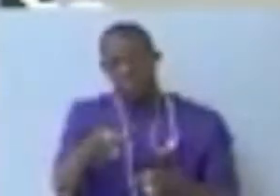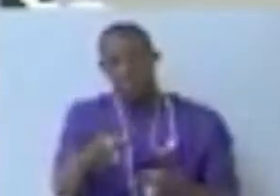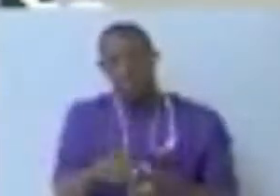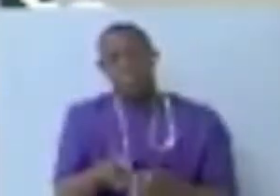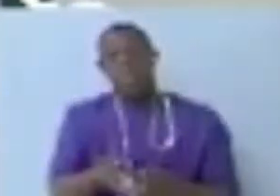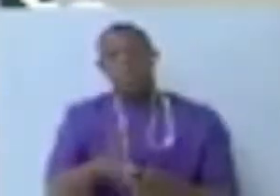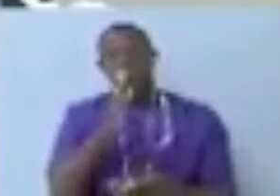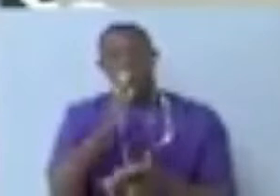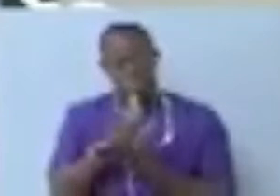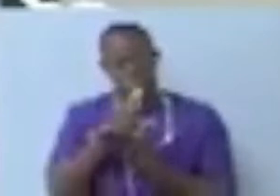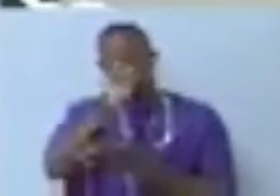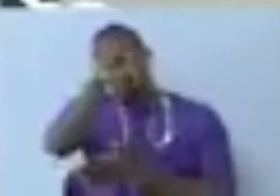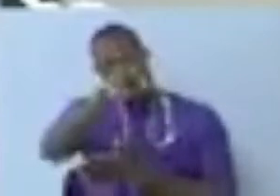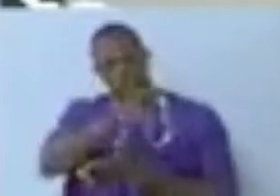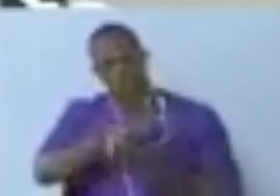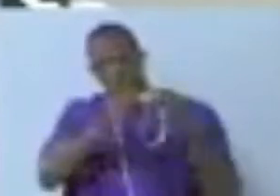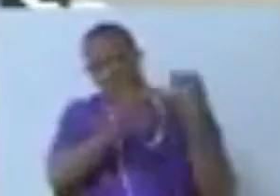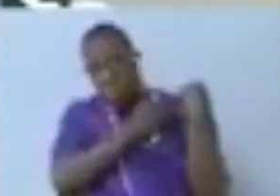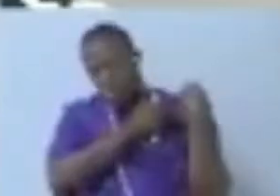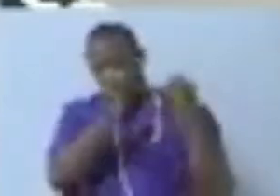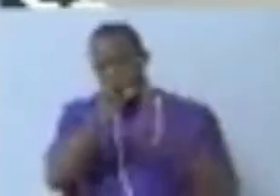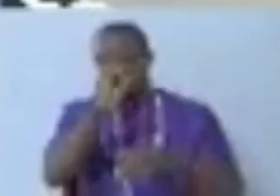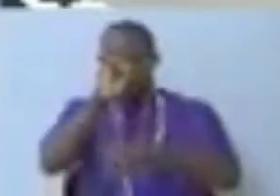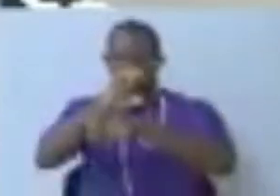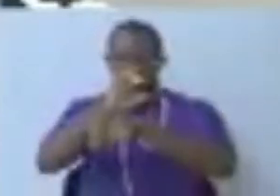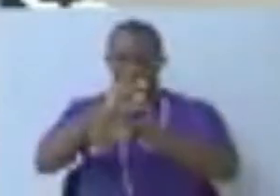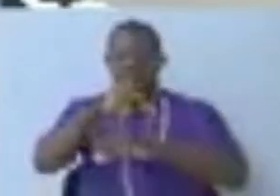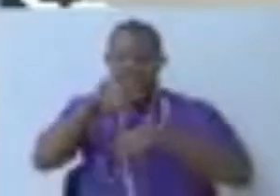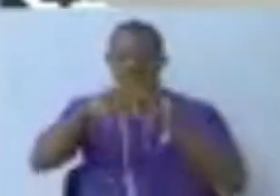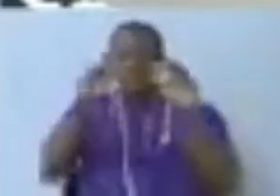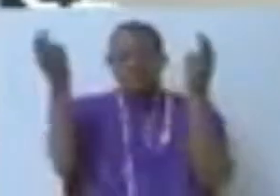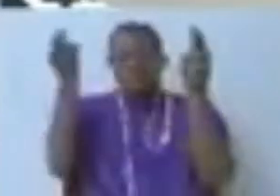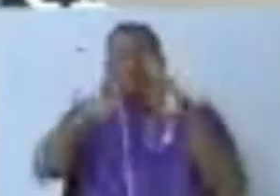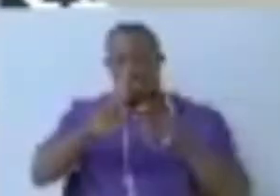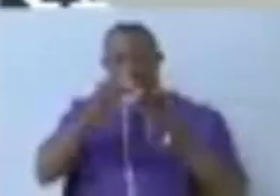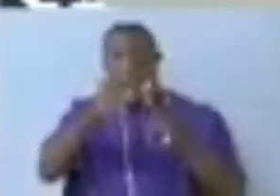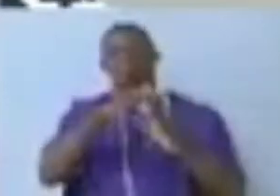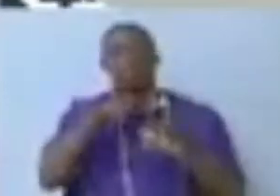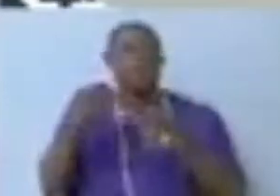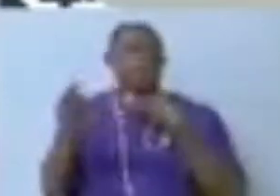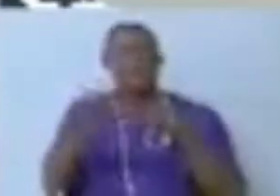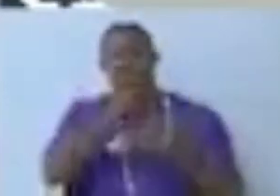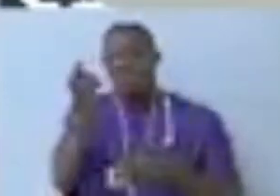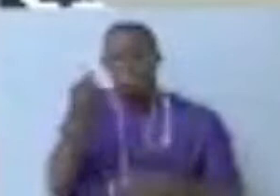of course it was your responsibility to advise on the lawfulness of these executions.